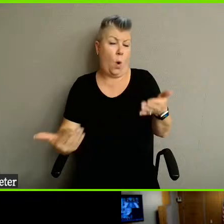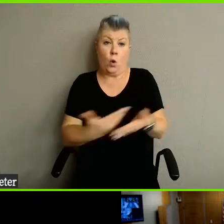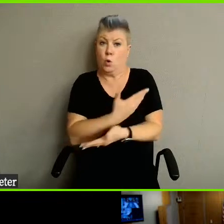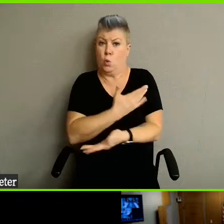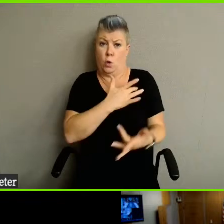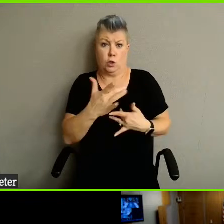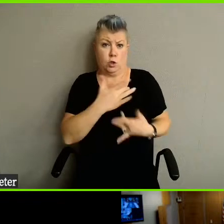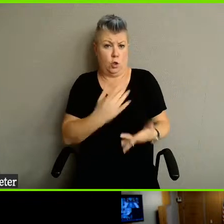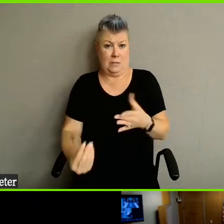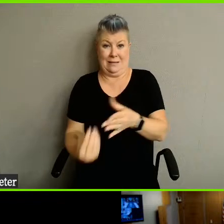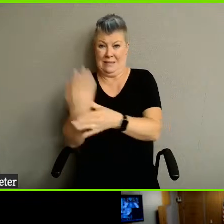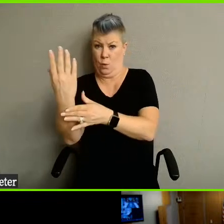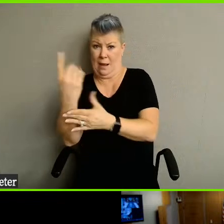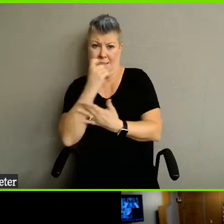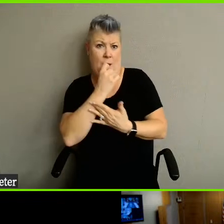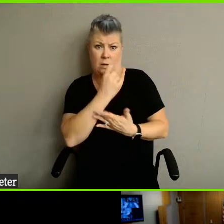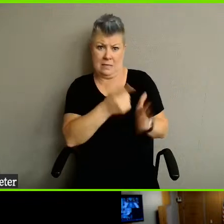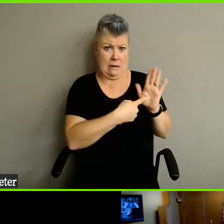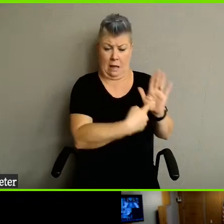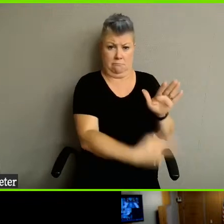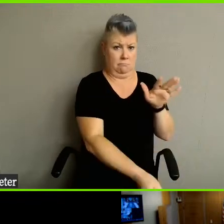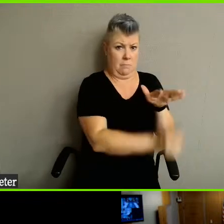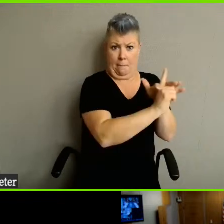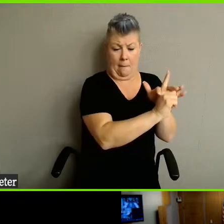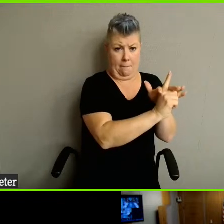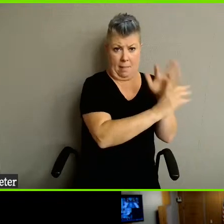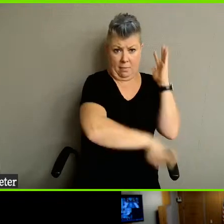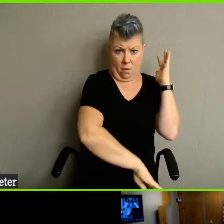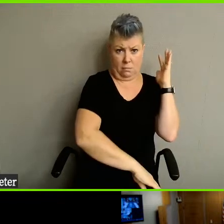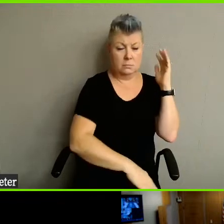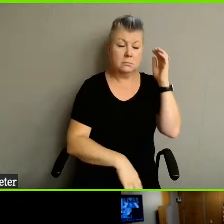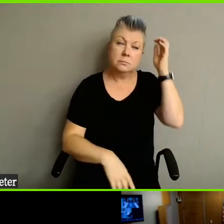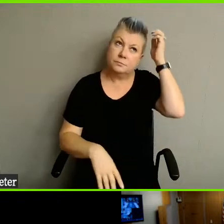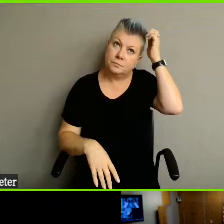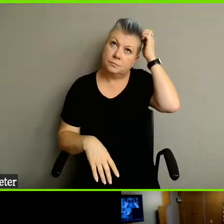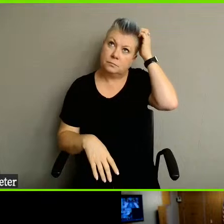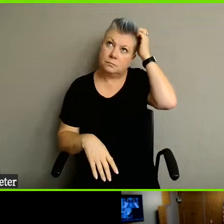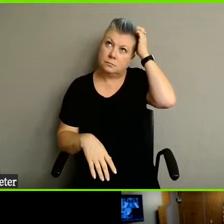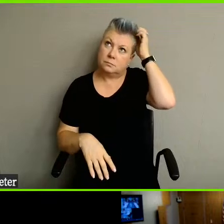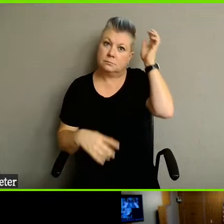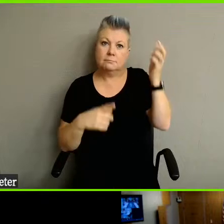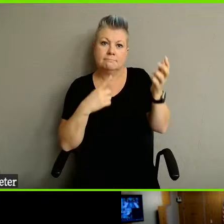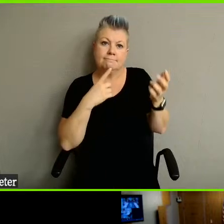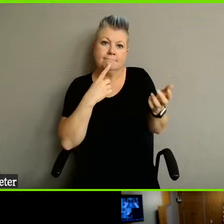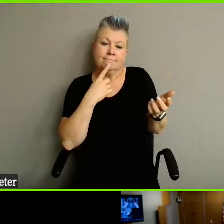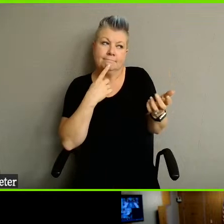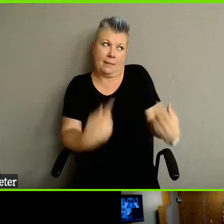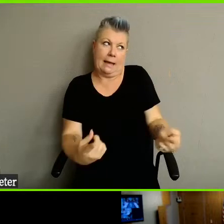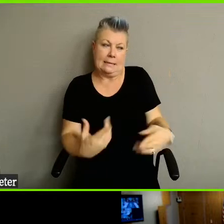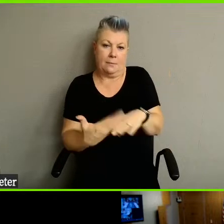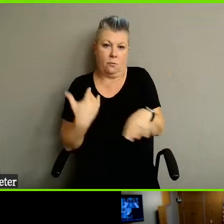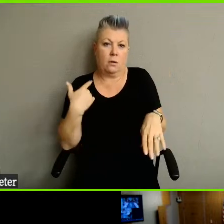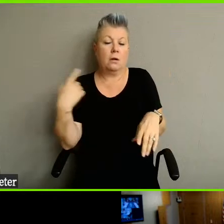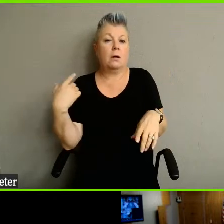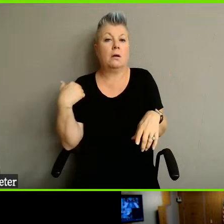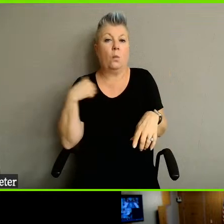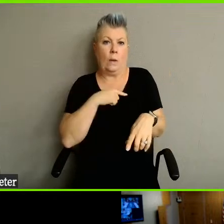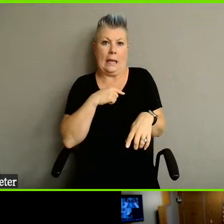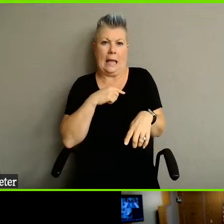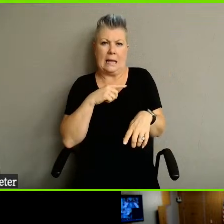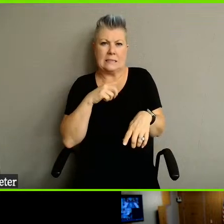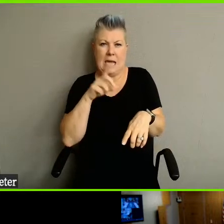maybe weren't in the fall. So just drilling down. And like I said, our administrators can pull this data. They can look at